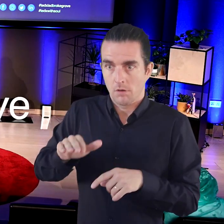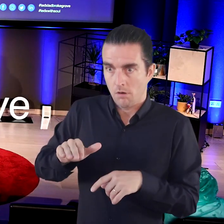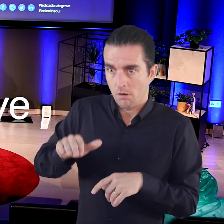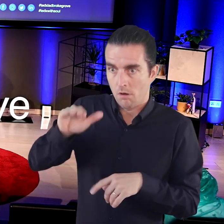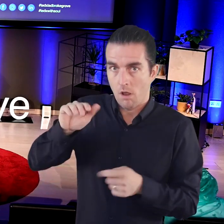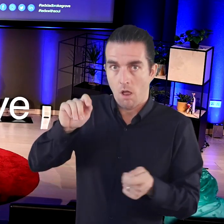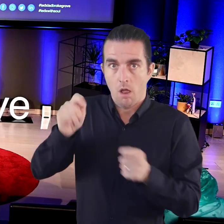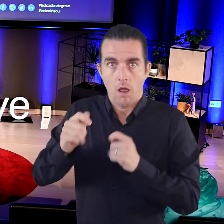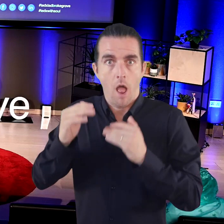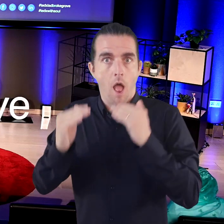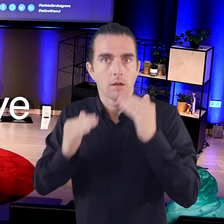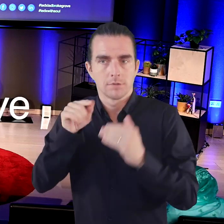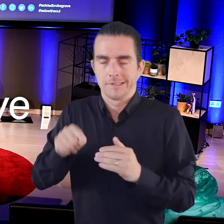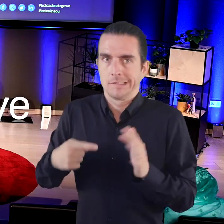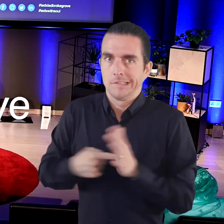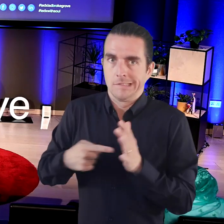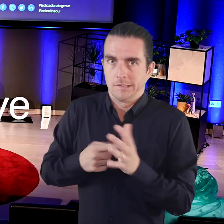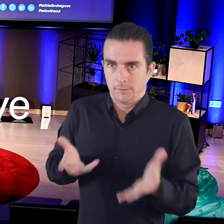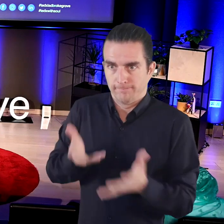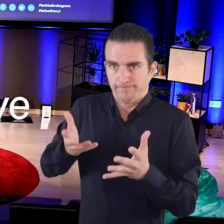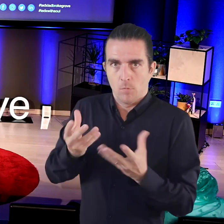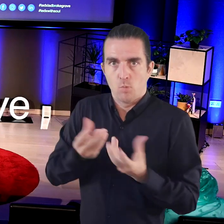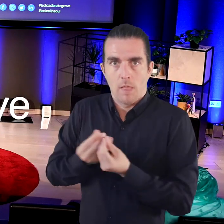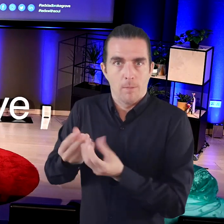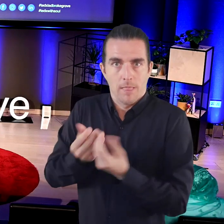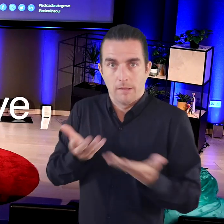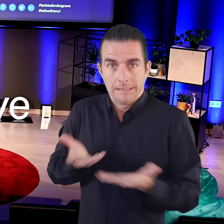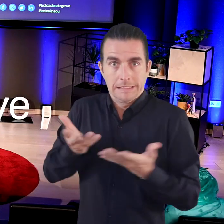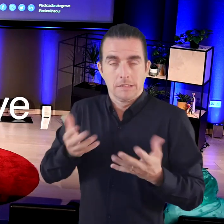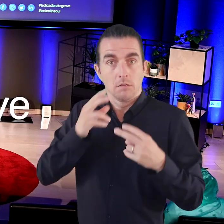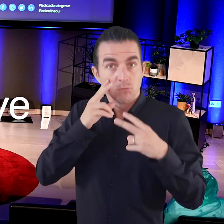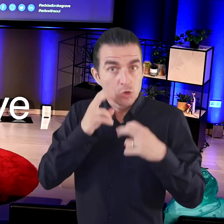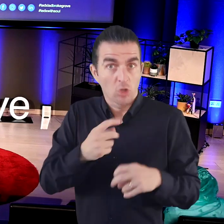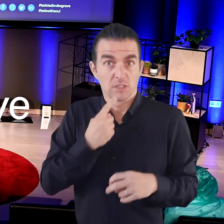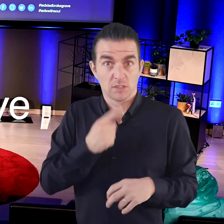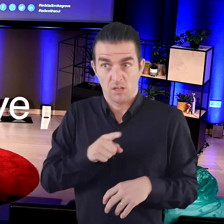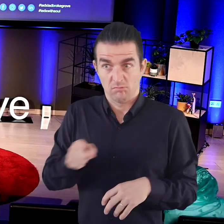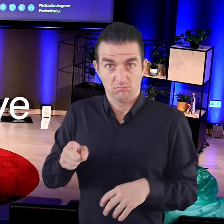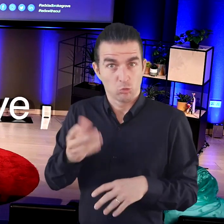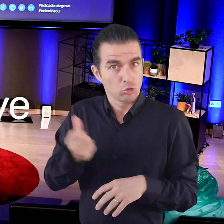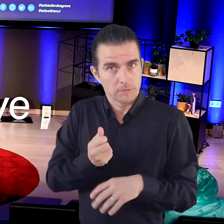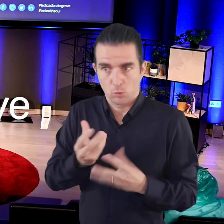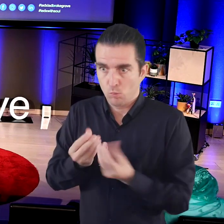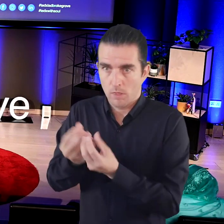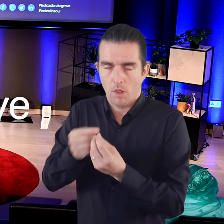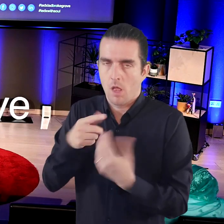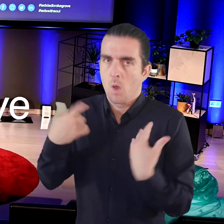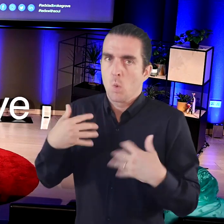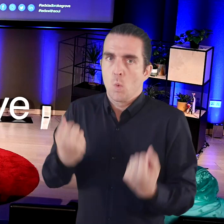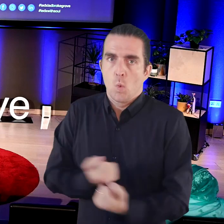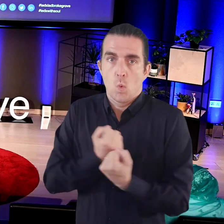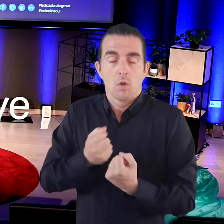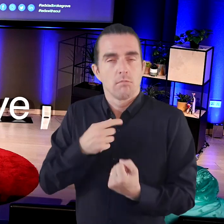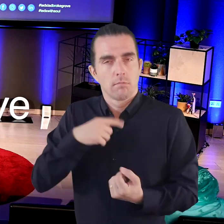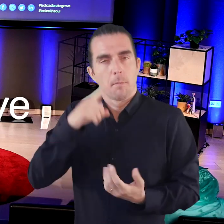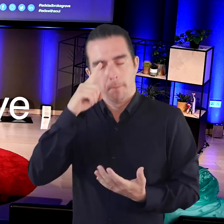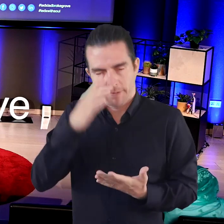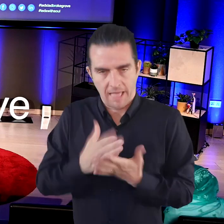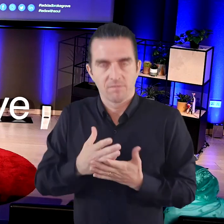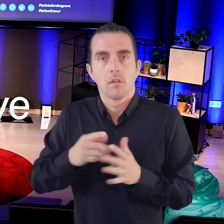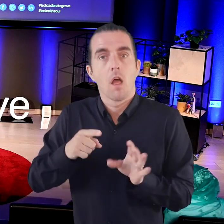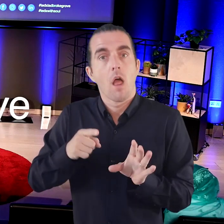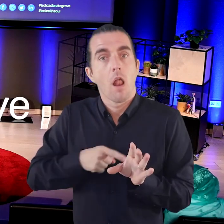What the research says about peer influence makes my case. It's why I believe in the youth worker's power in being that